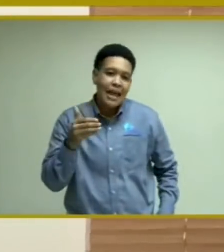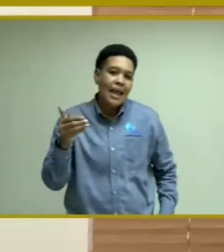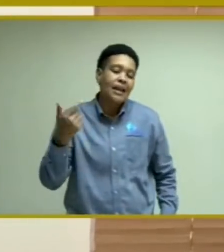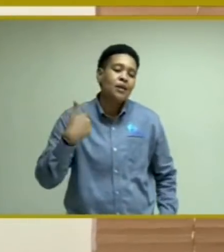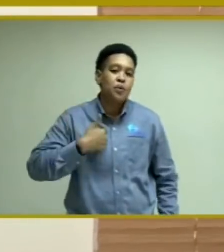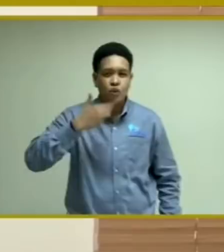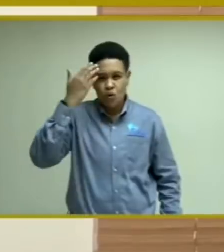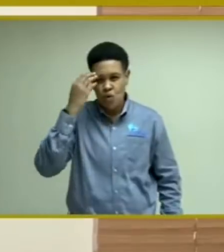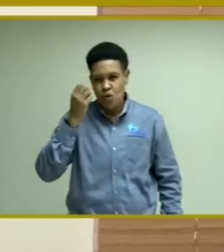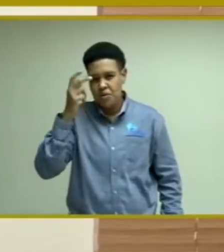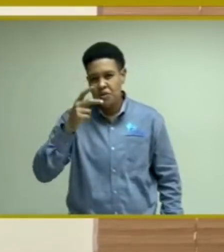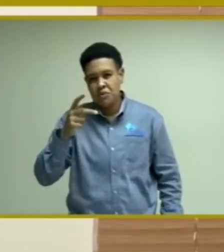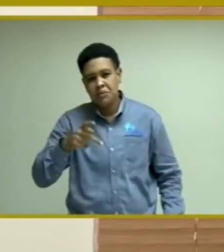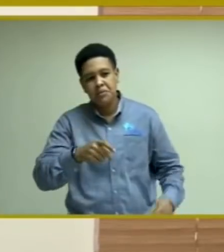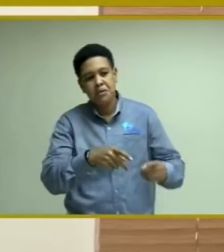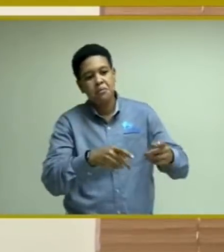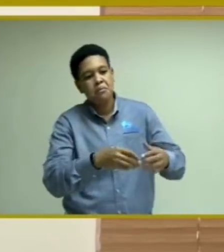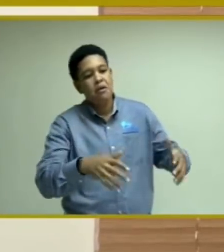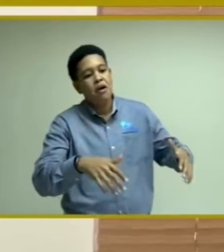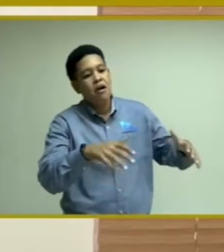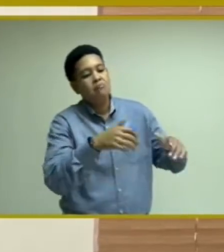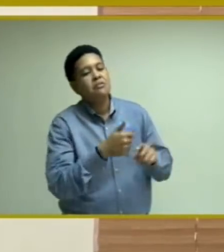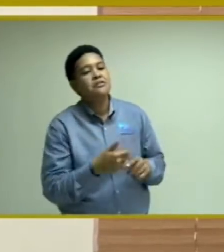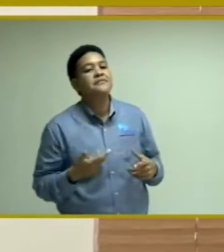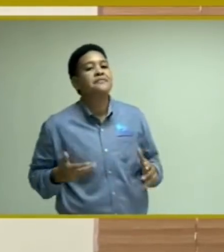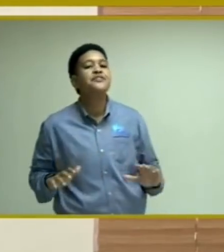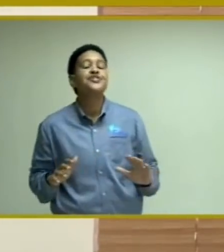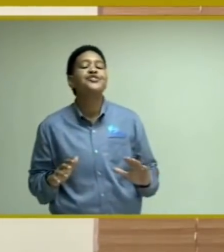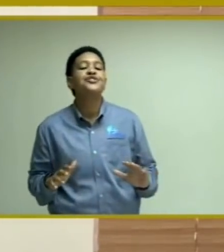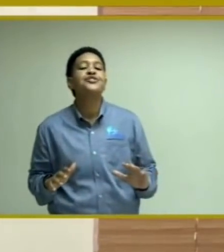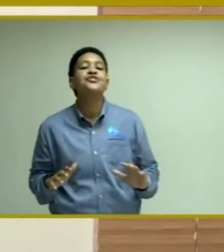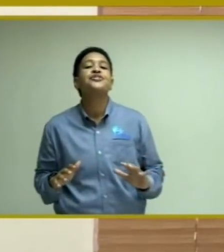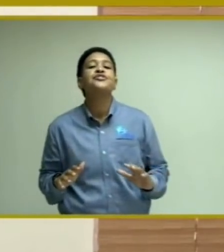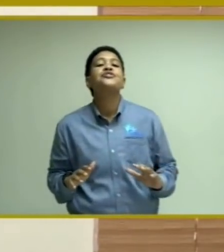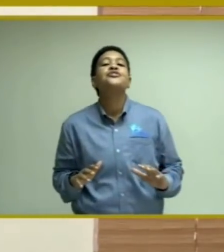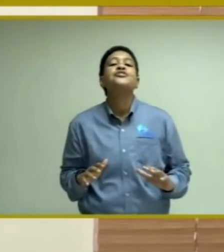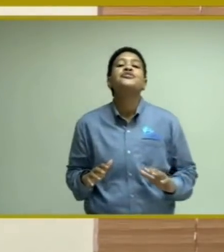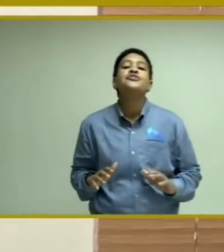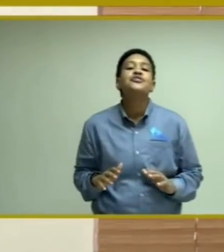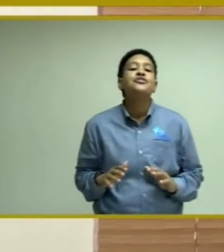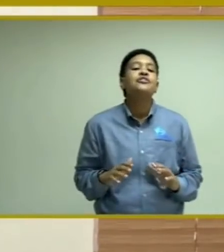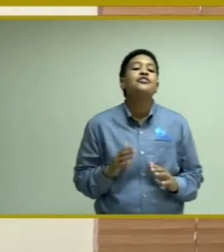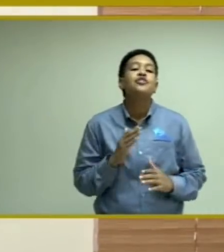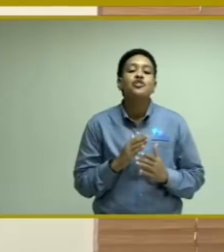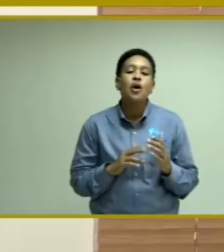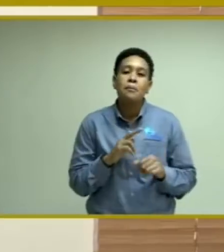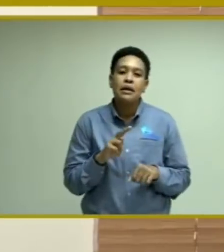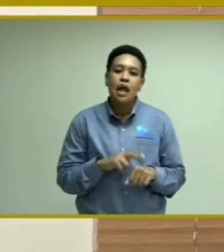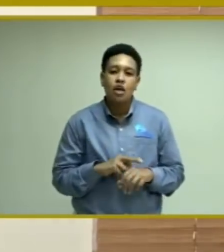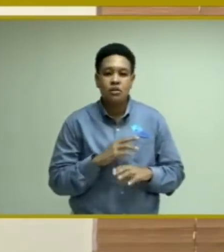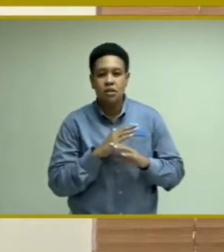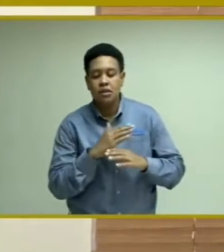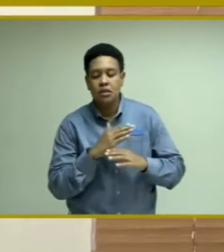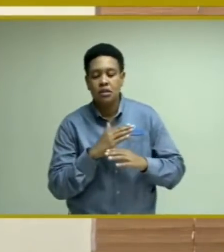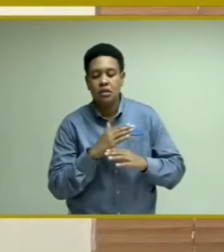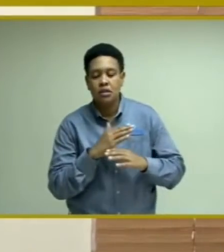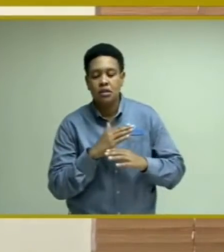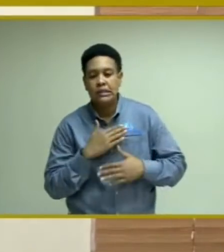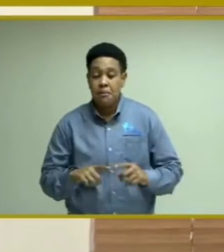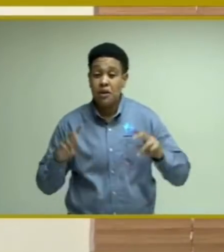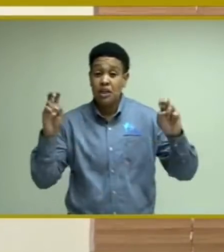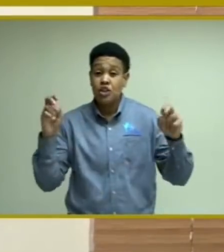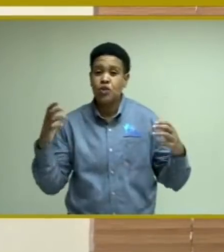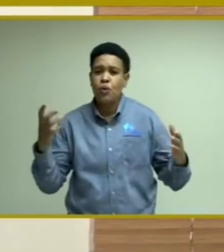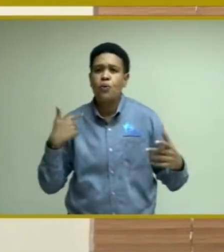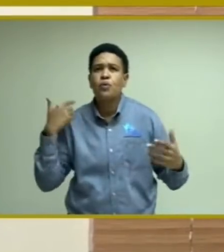many persons in the population would have had some natural immunity. The issue, though, is that we